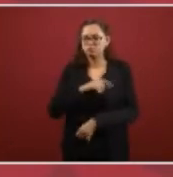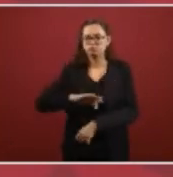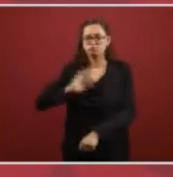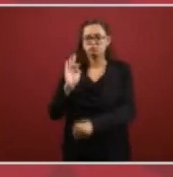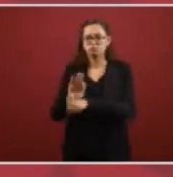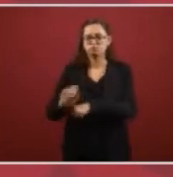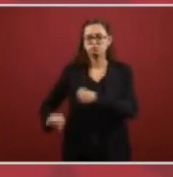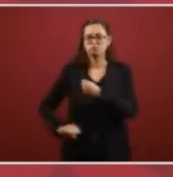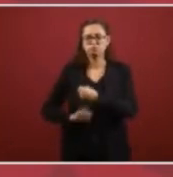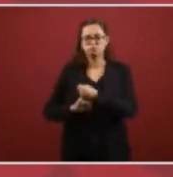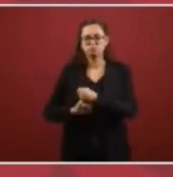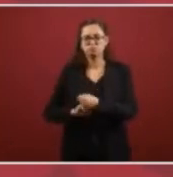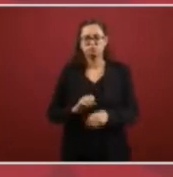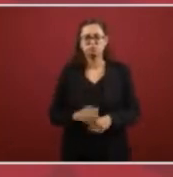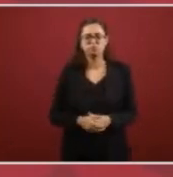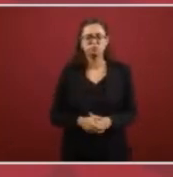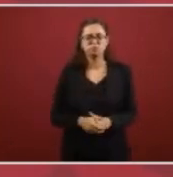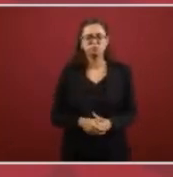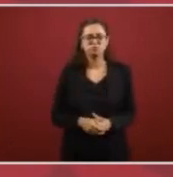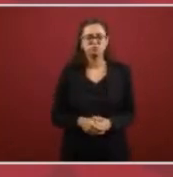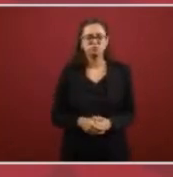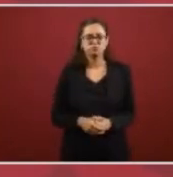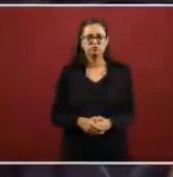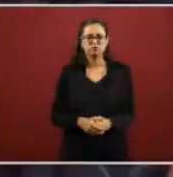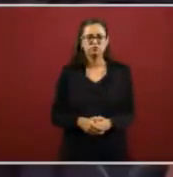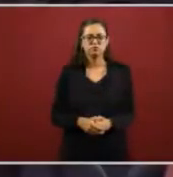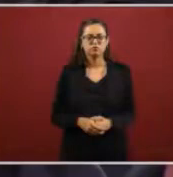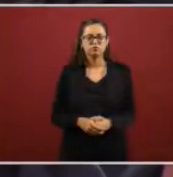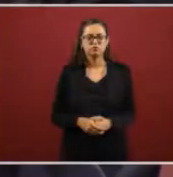And she has all our backing.